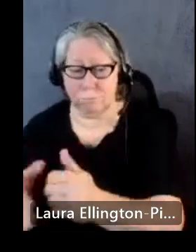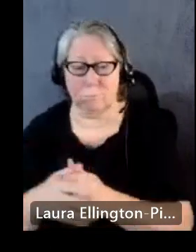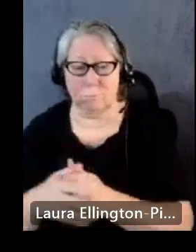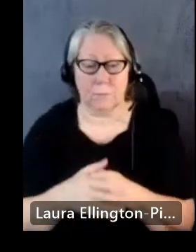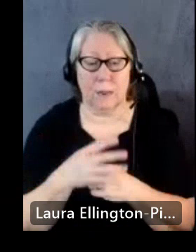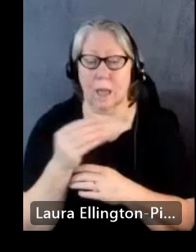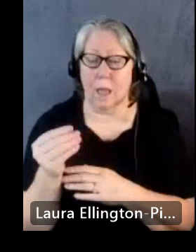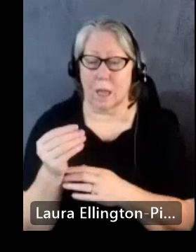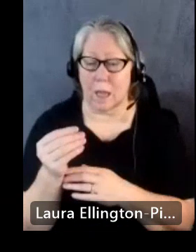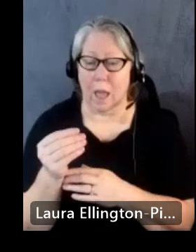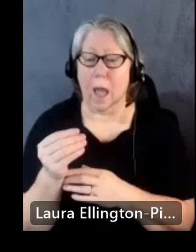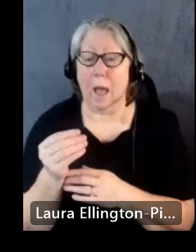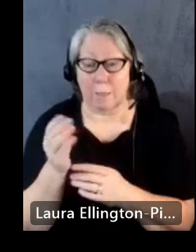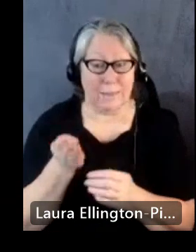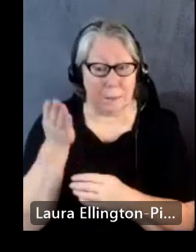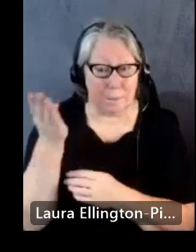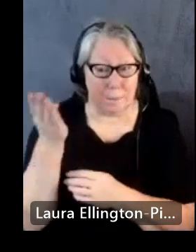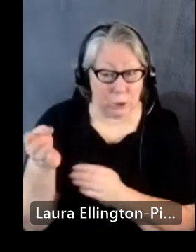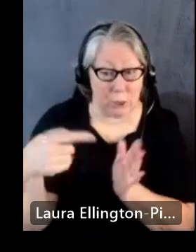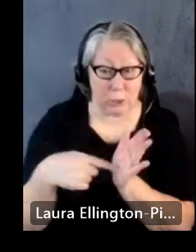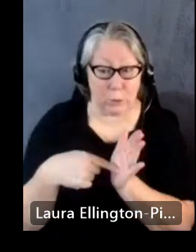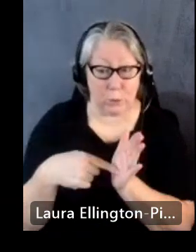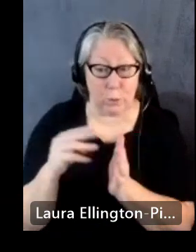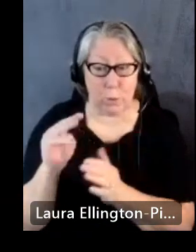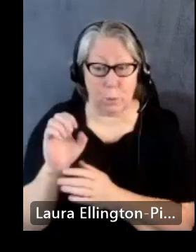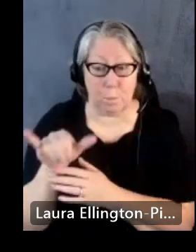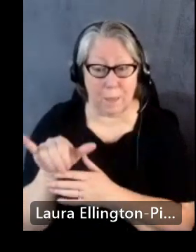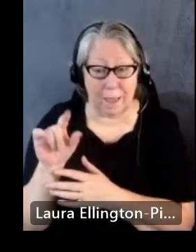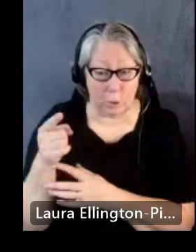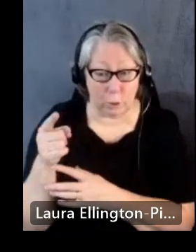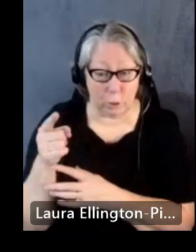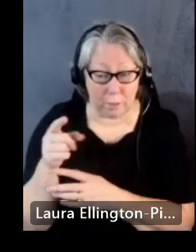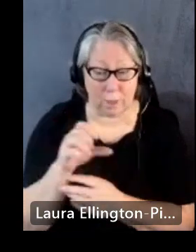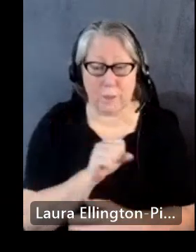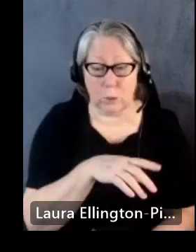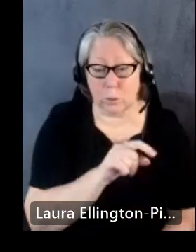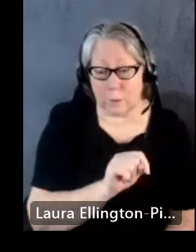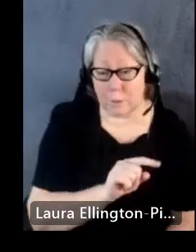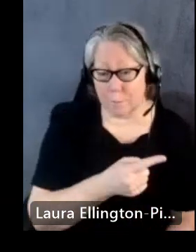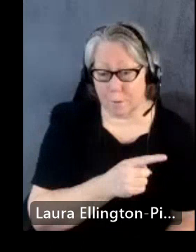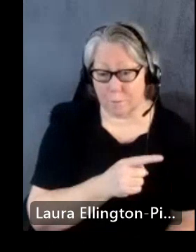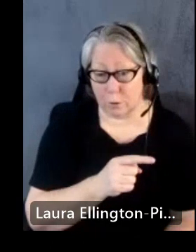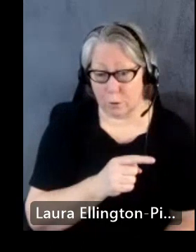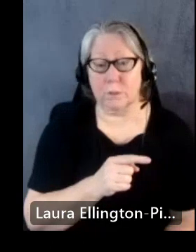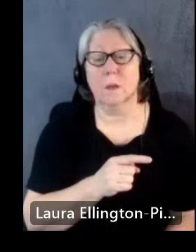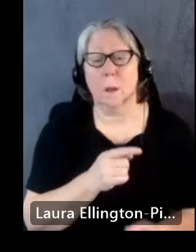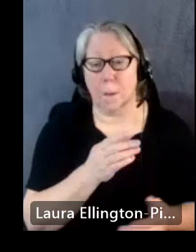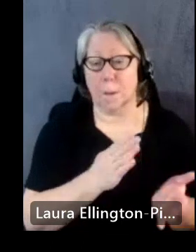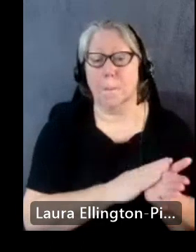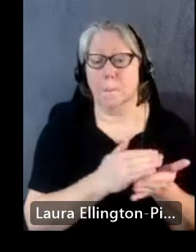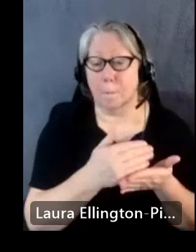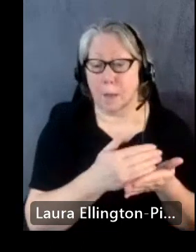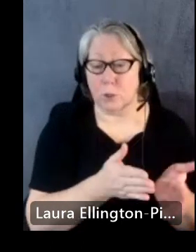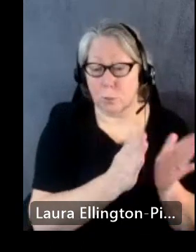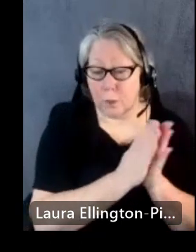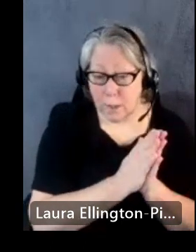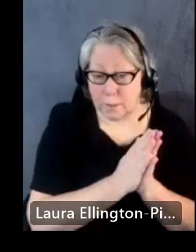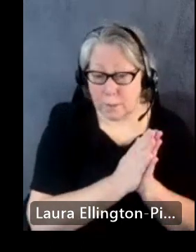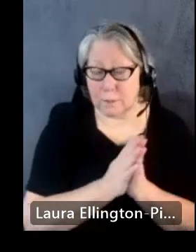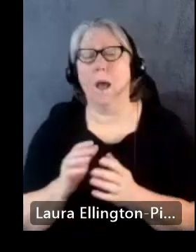on May 1st. So your September 1st budget request and your May 1st operating budget submission. Okay, the